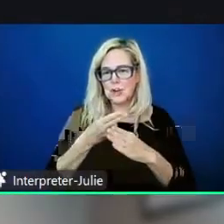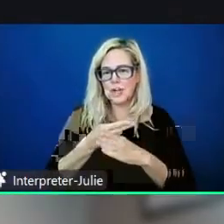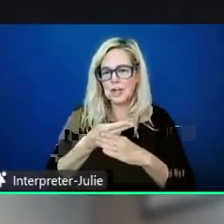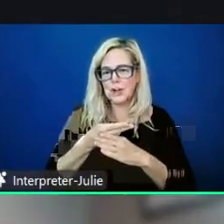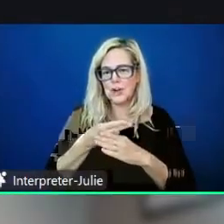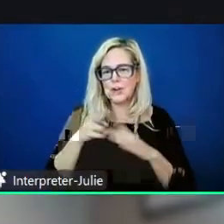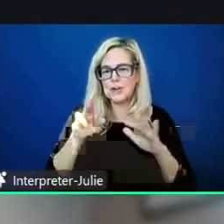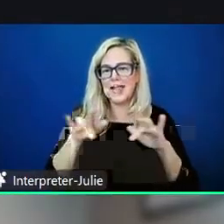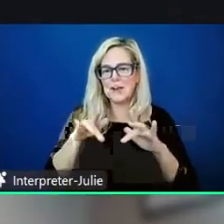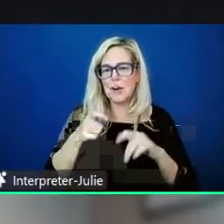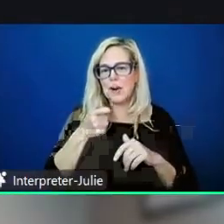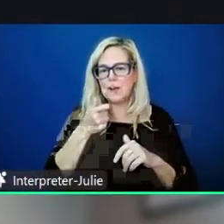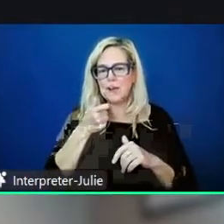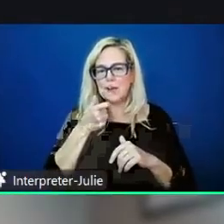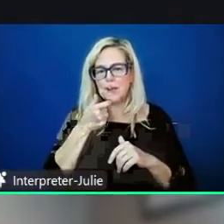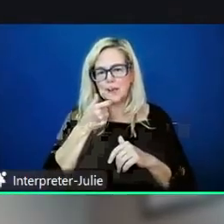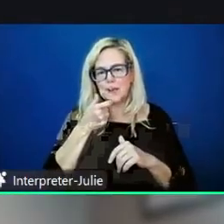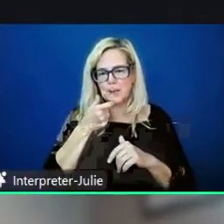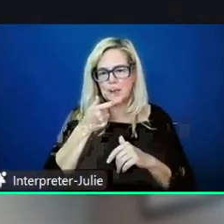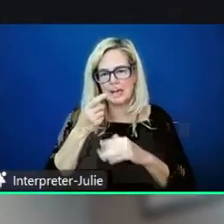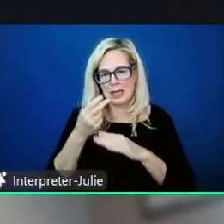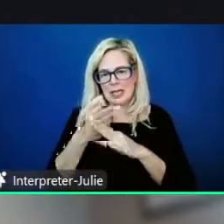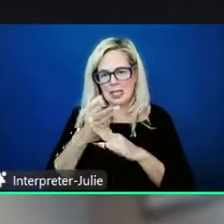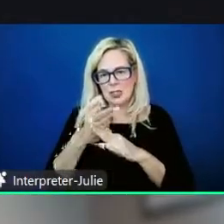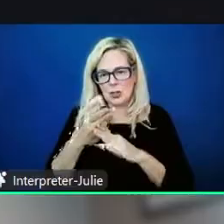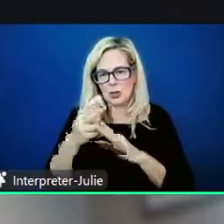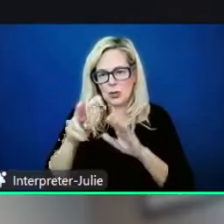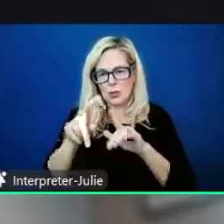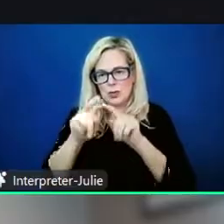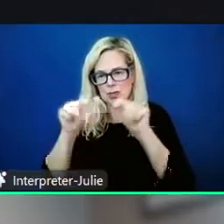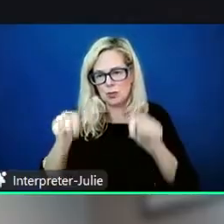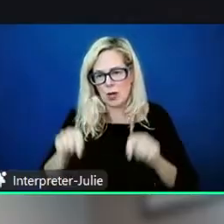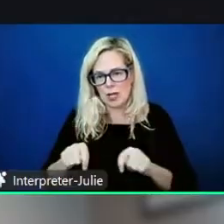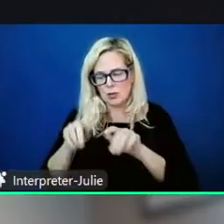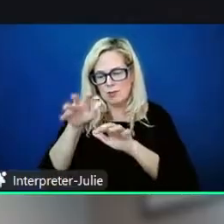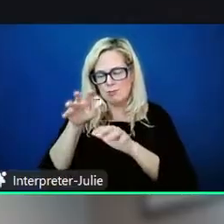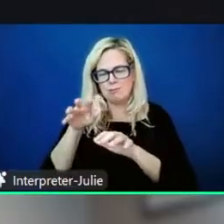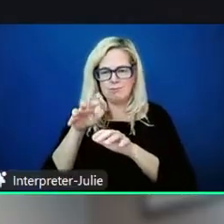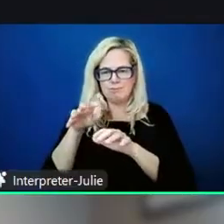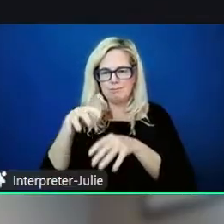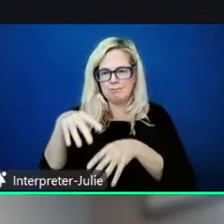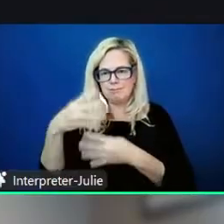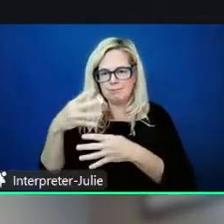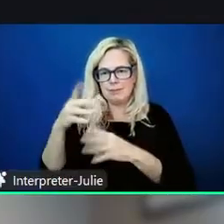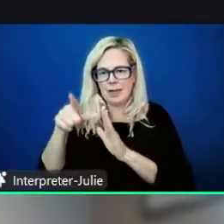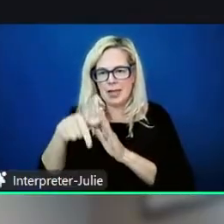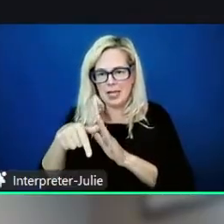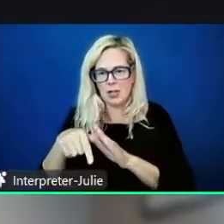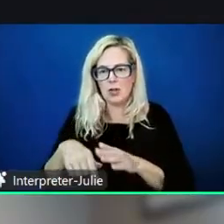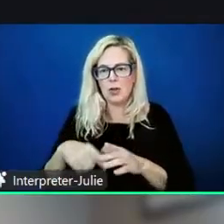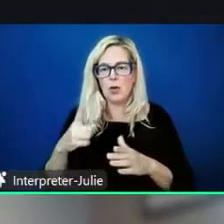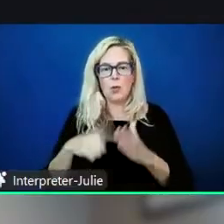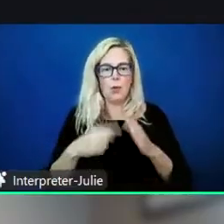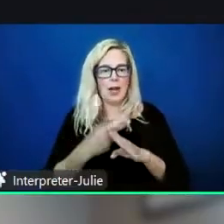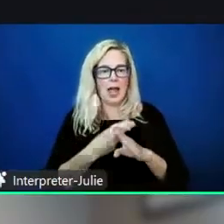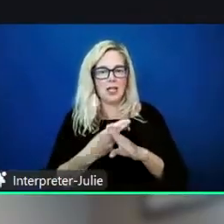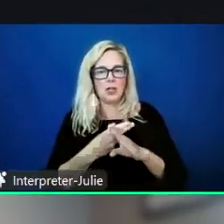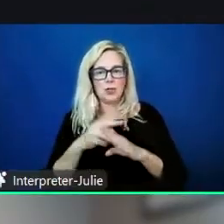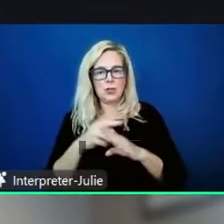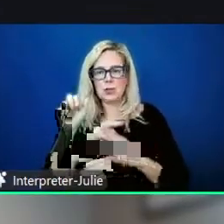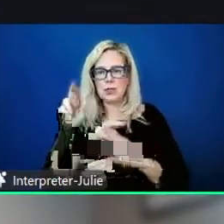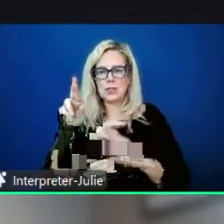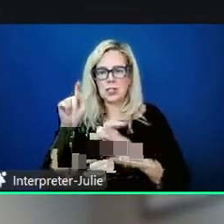that can be replayed at a later time. That's one option. The one that I used was the use of CART, Communication Access